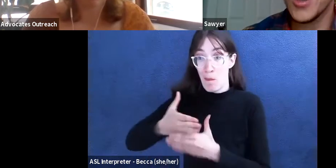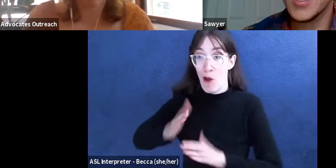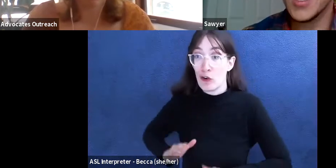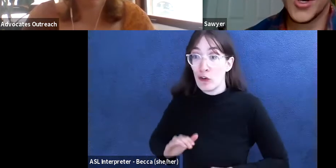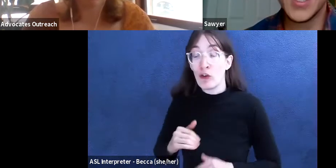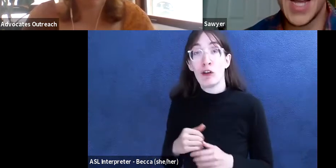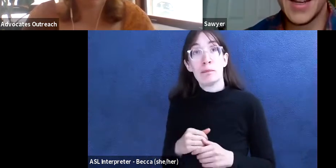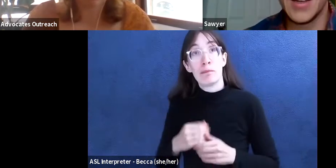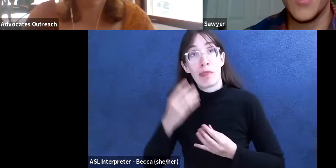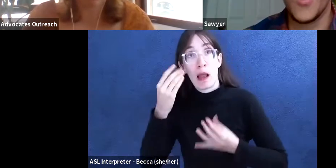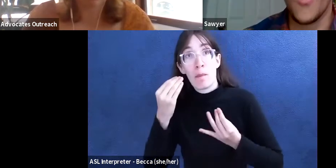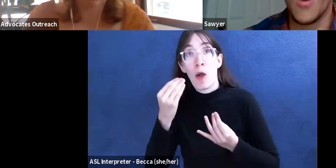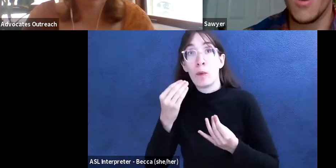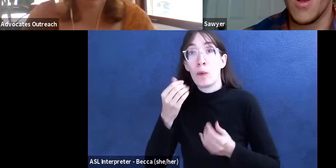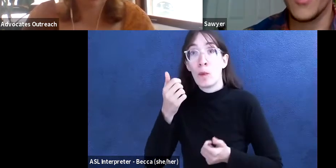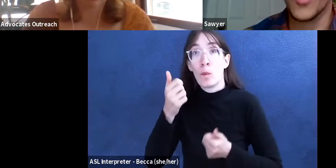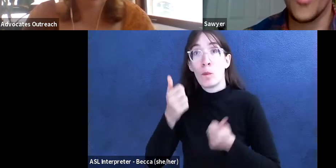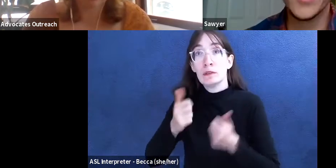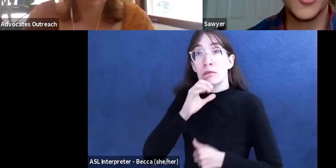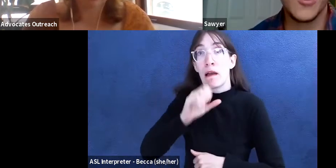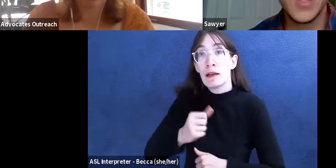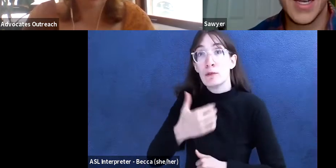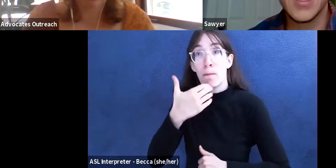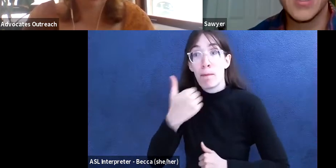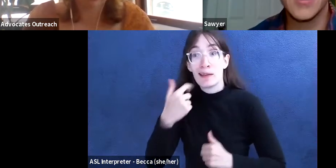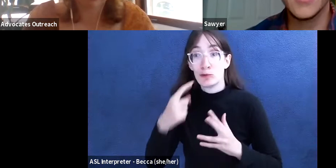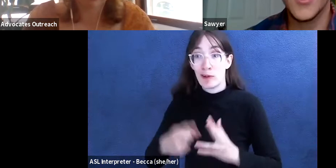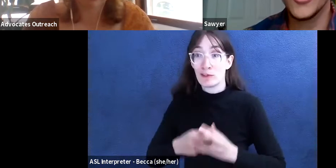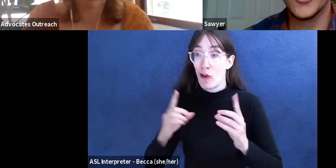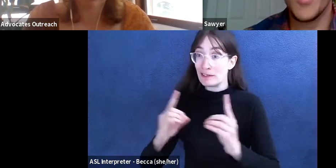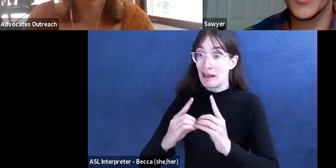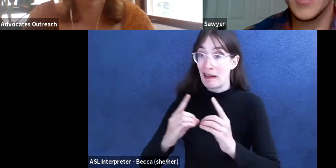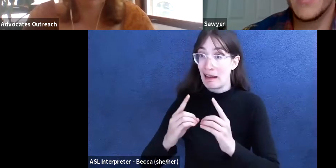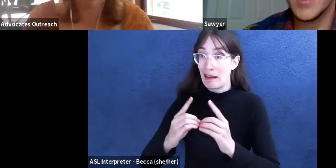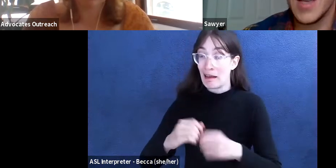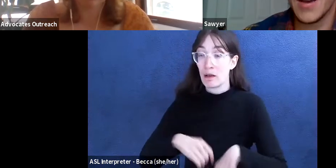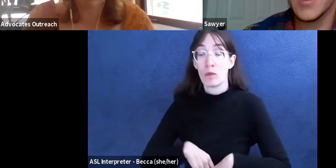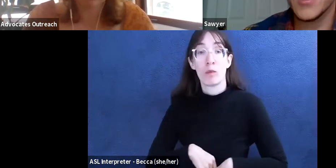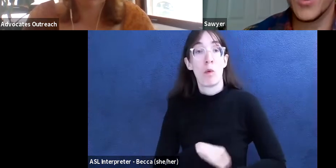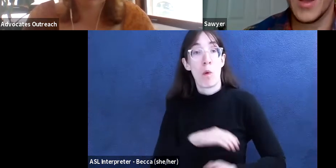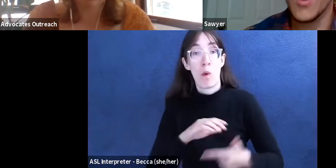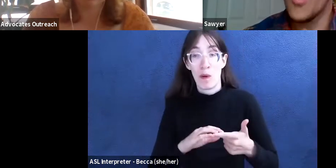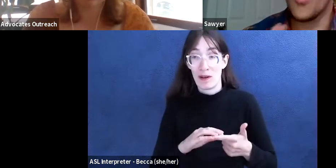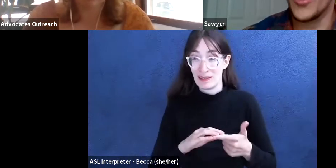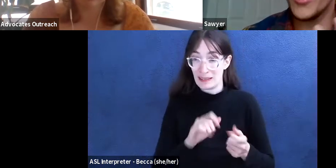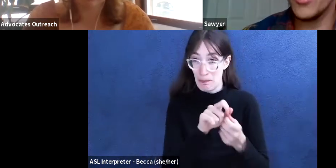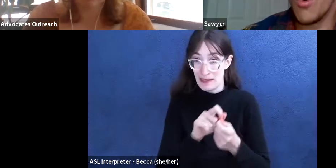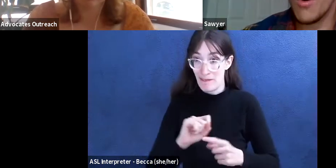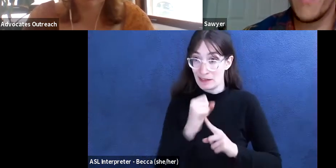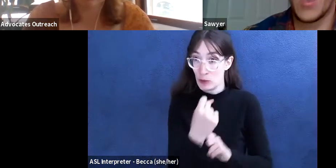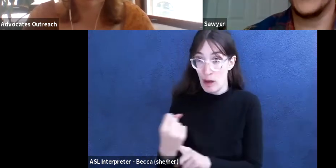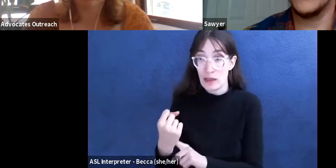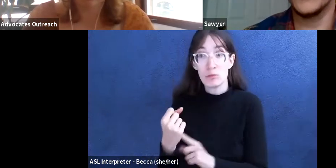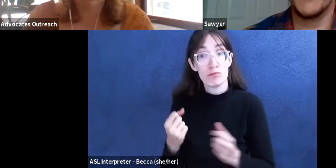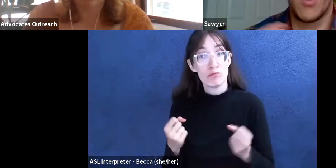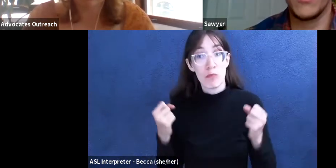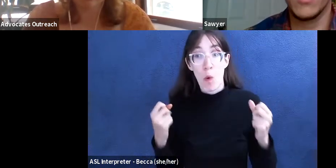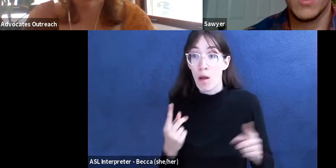Yeah, your body and your emotions are normal. You have a right to enjoy it or say no, be your authentic self.